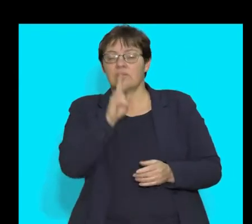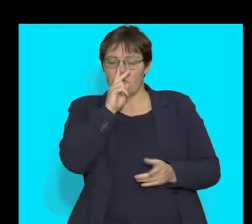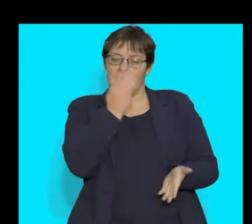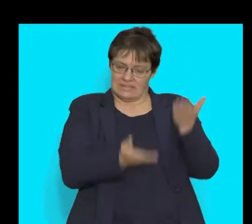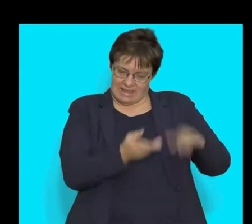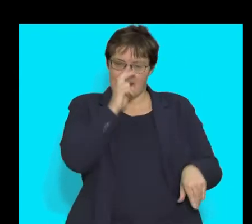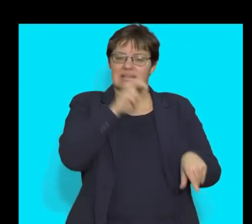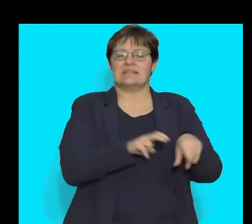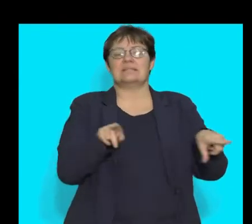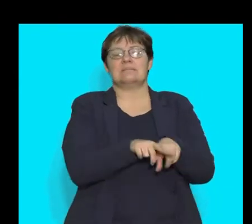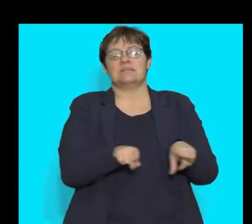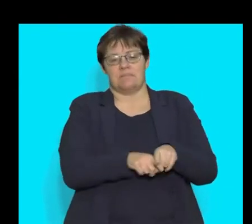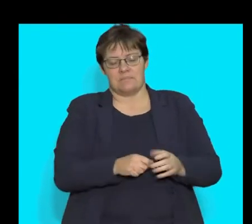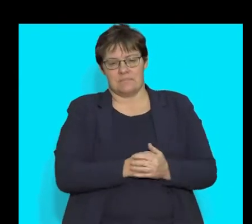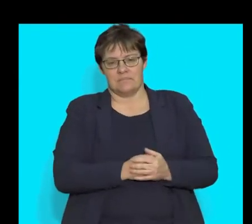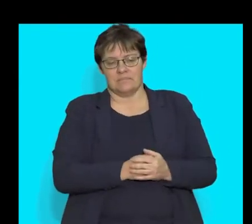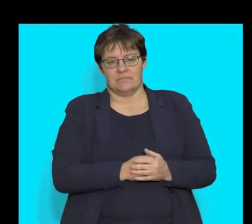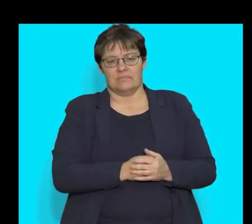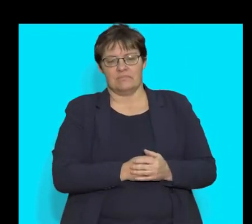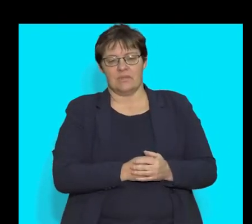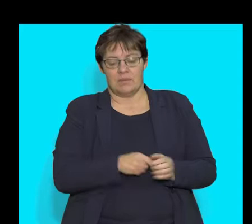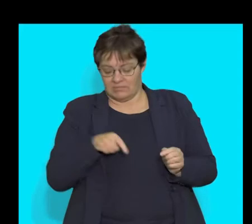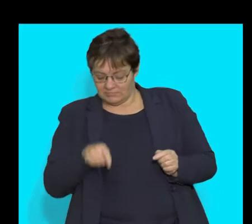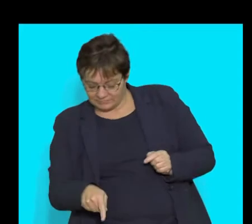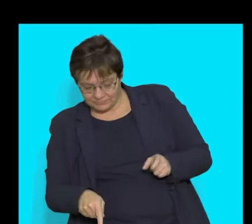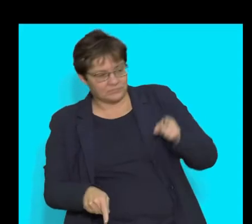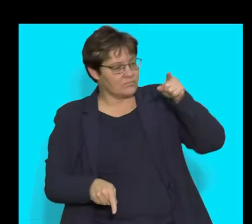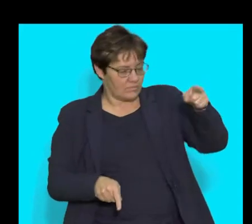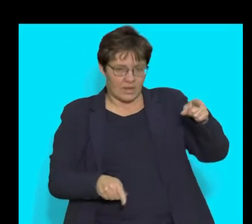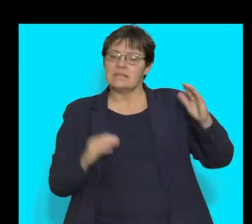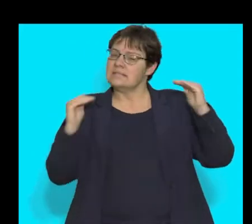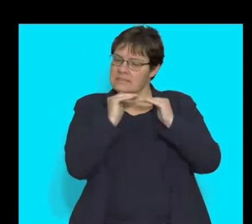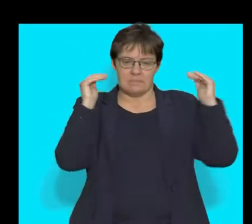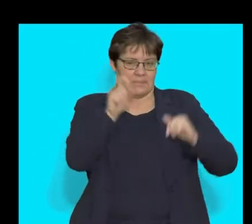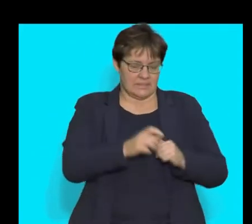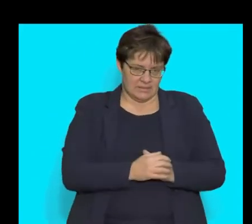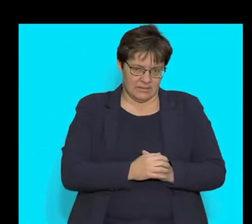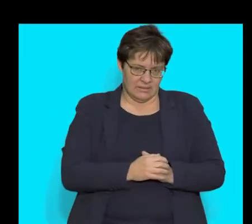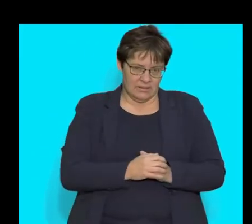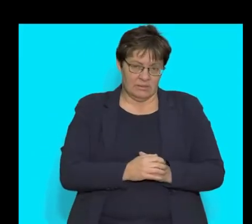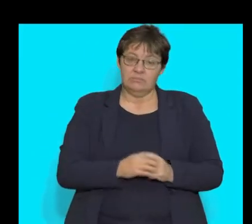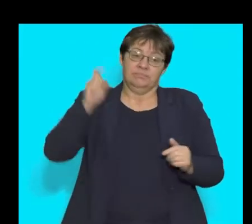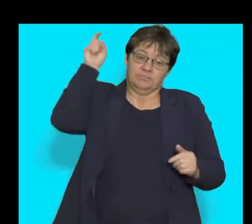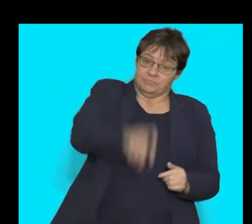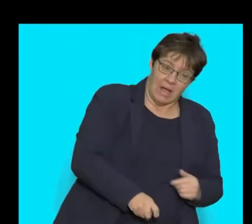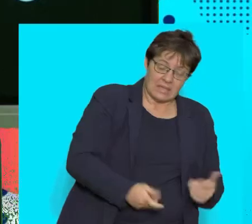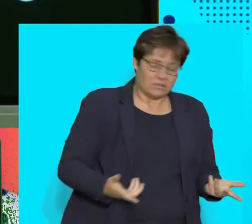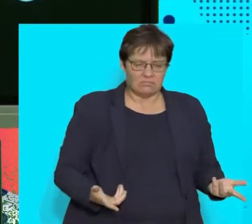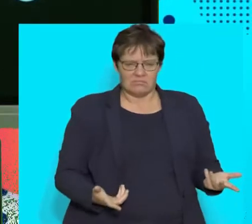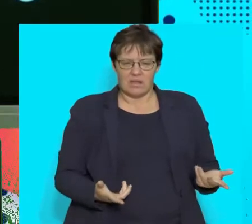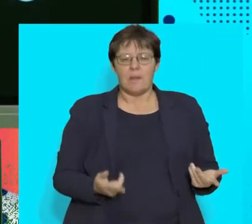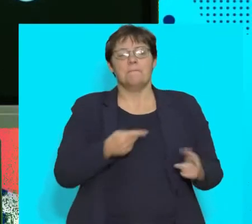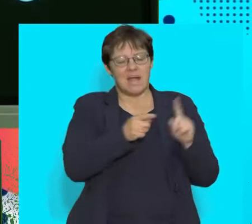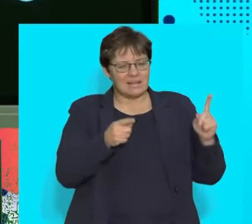have a scale here. In this case, the scale is the same for the horizontal and the vertical. It doesn't always have to be like that.